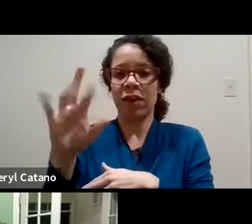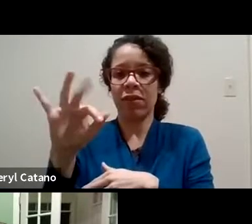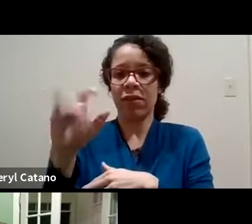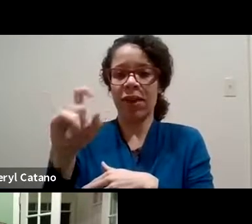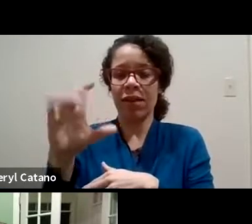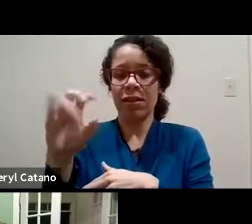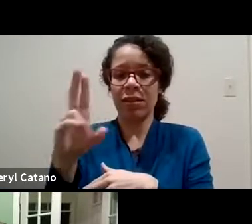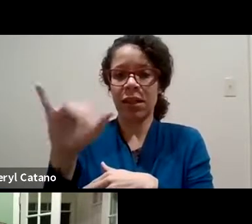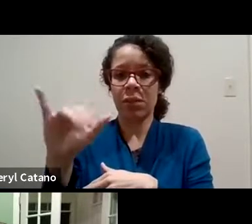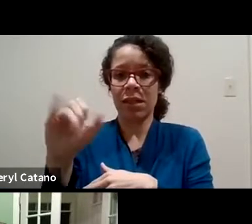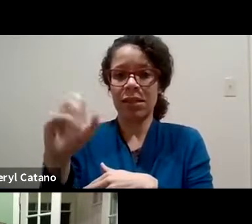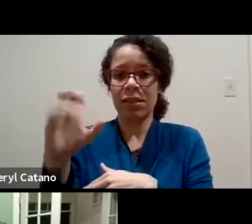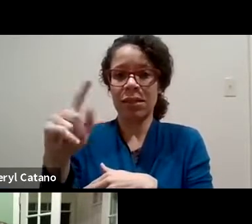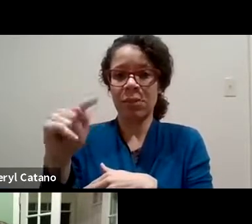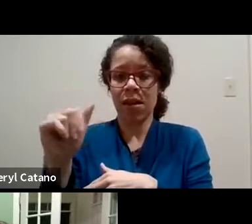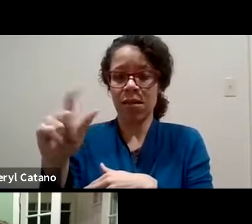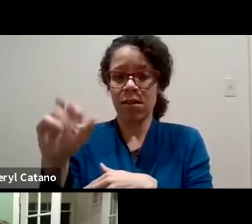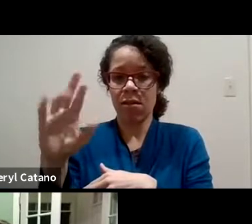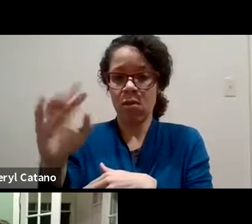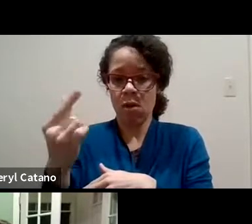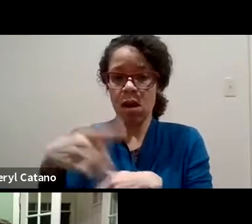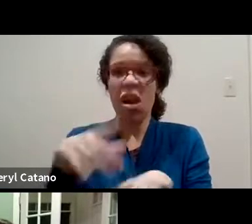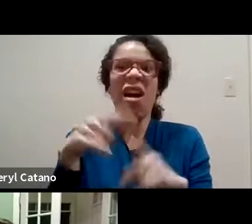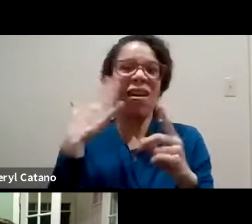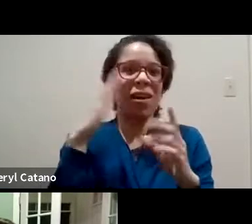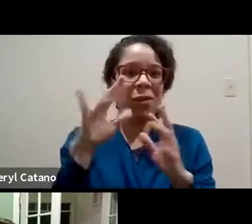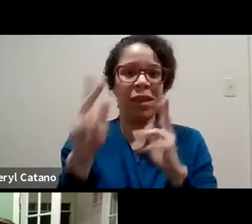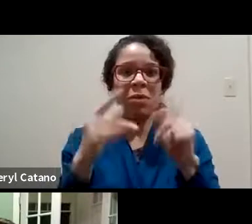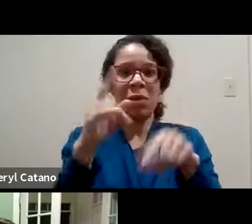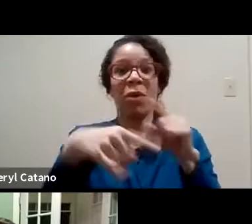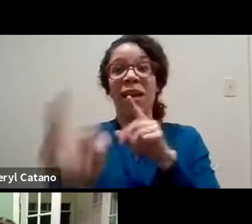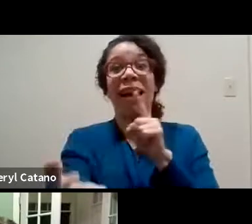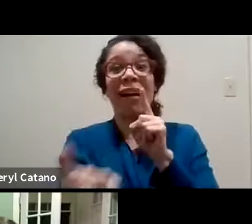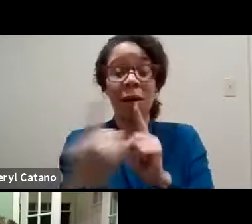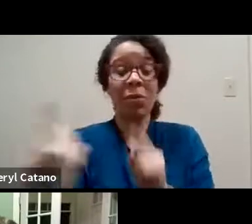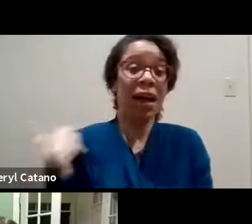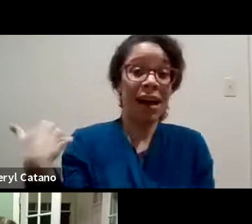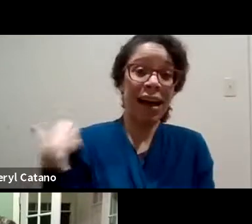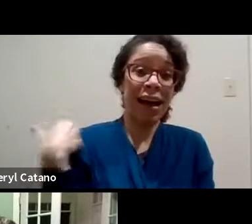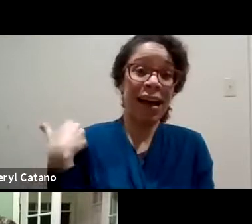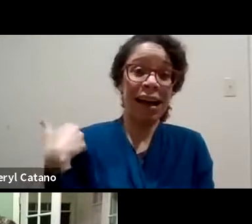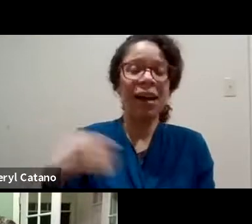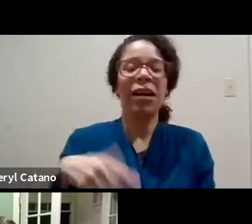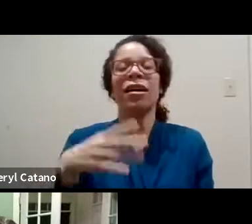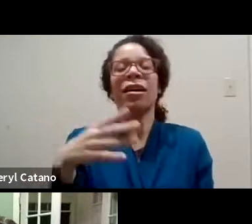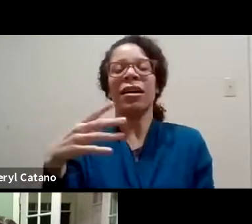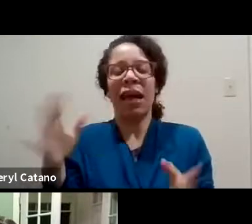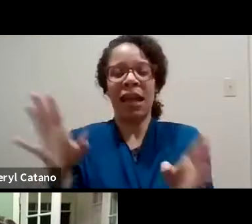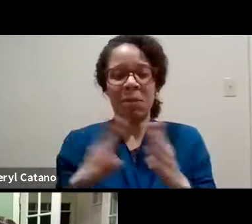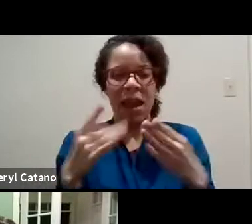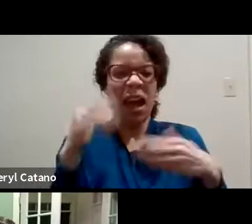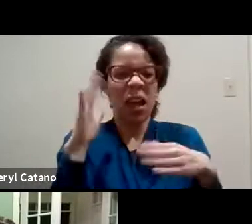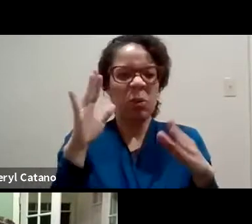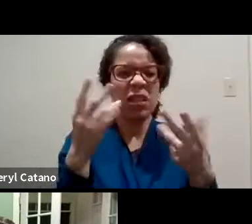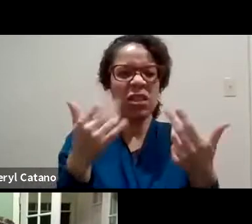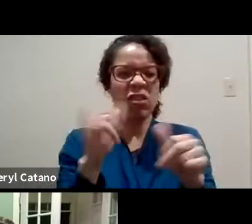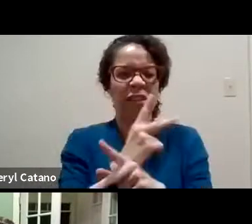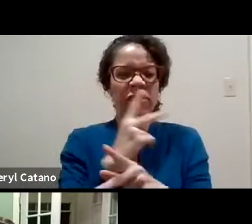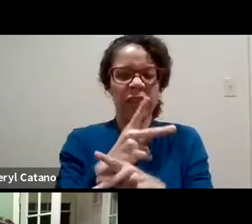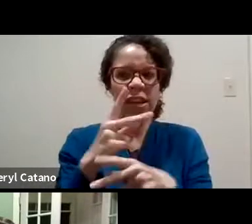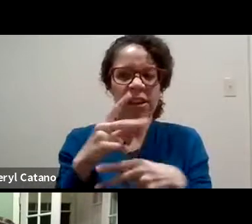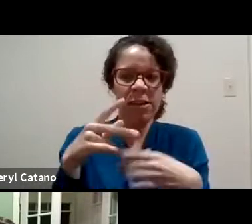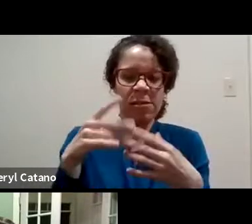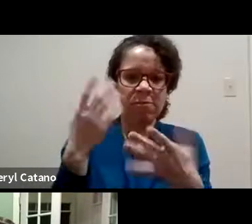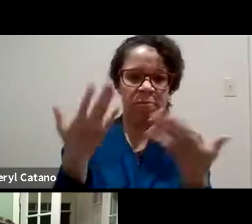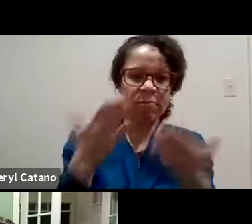And we're also since people can't walk up to me at a meeting and technically say, give me that piece of paper. I'm going to see about talking to our comms team